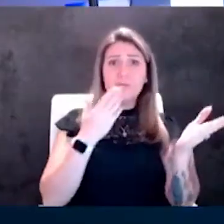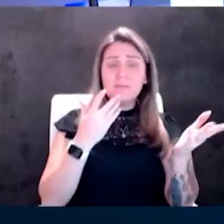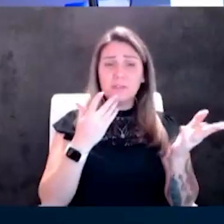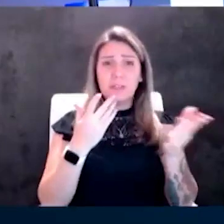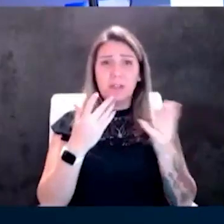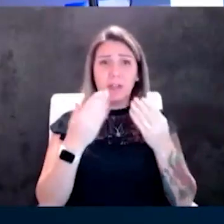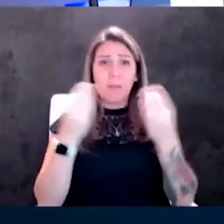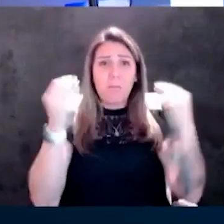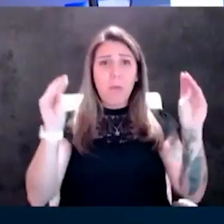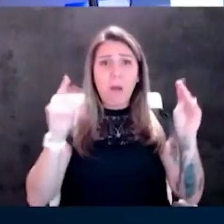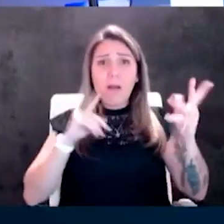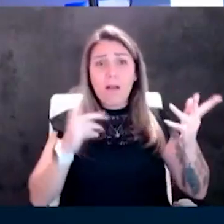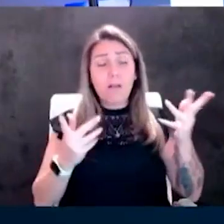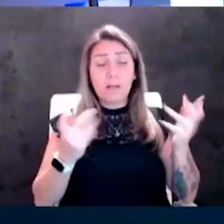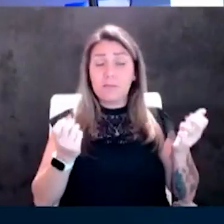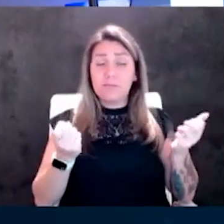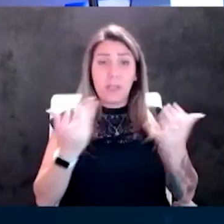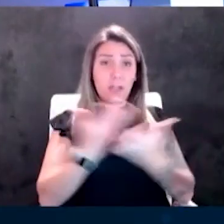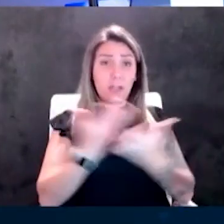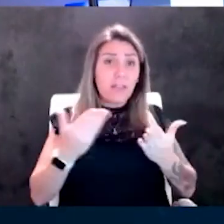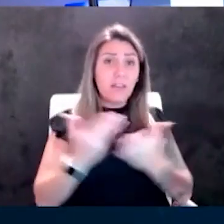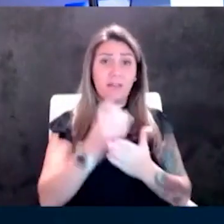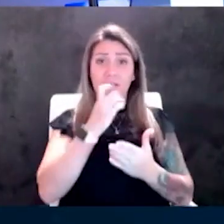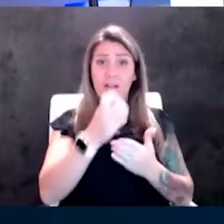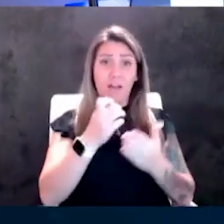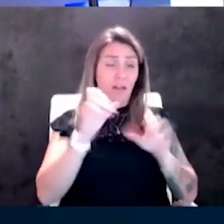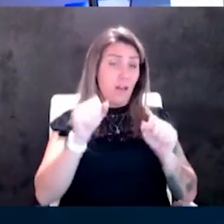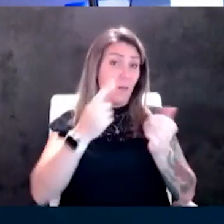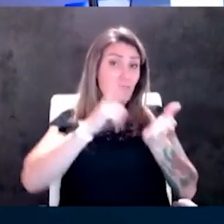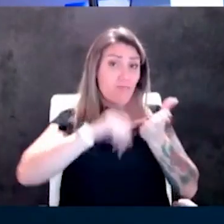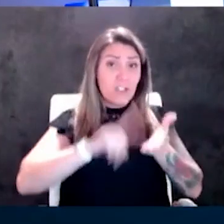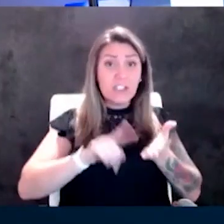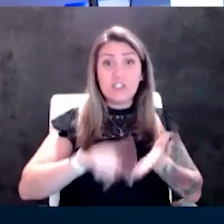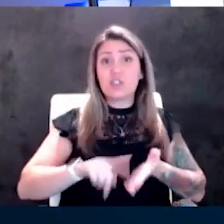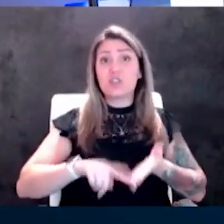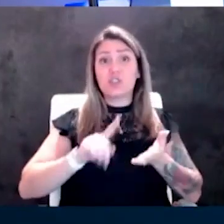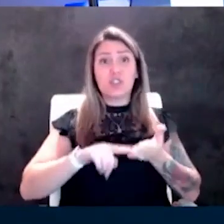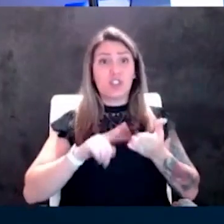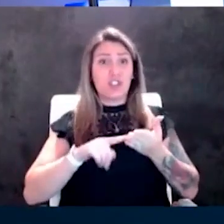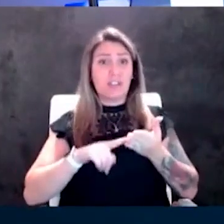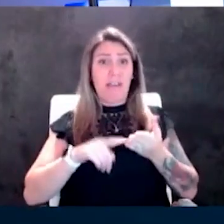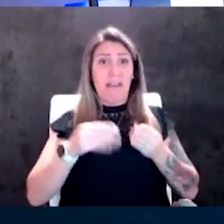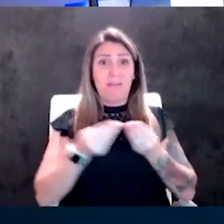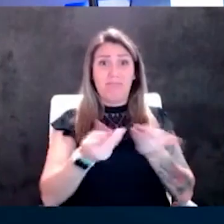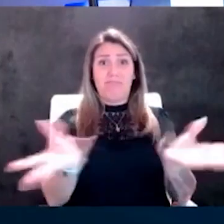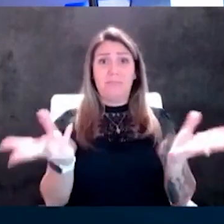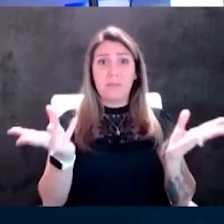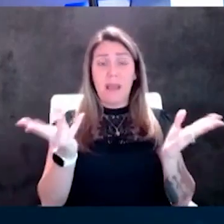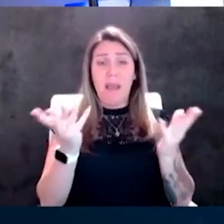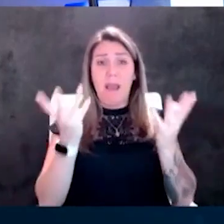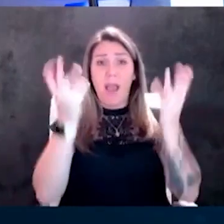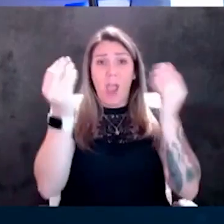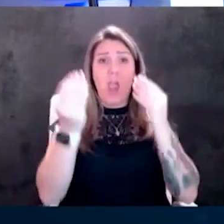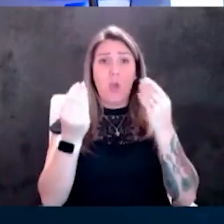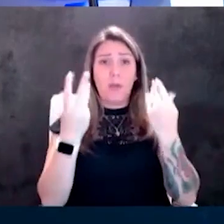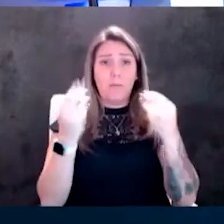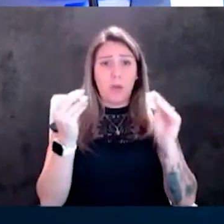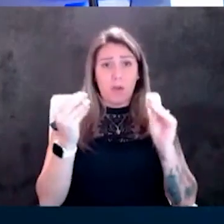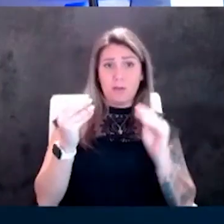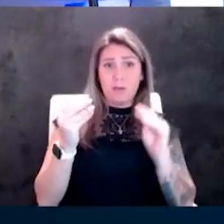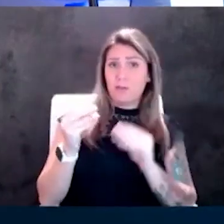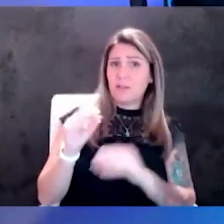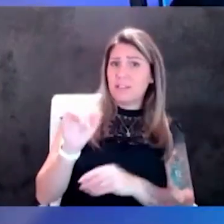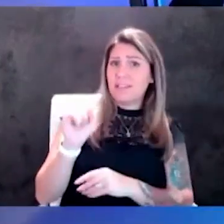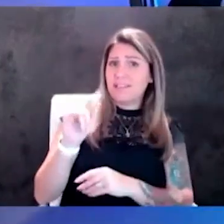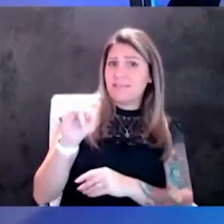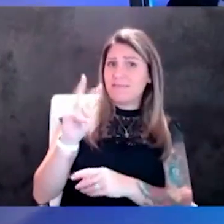being able to be researched and brought up in the market also. Steve, are you under pressure from your patients to prescribe a